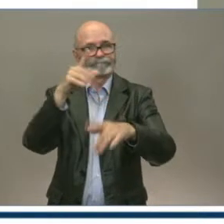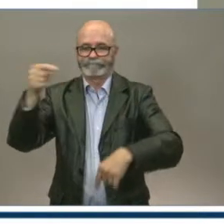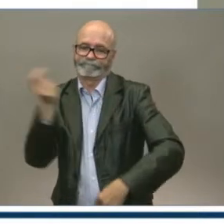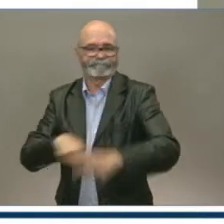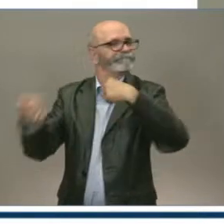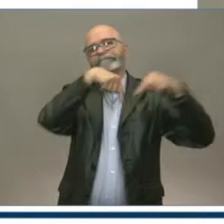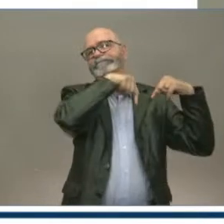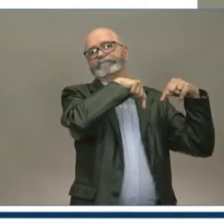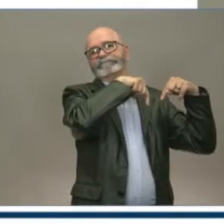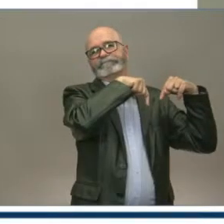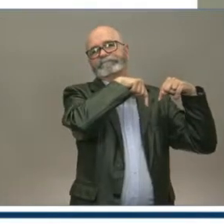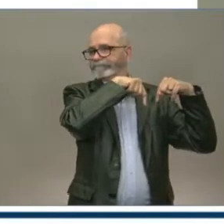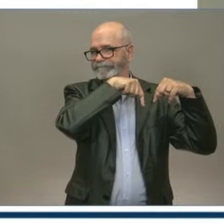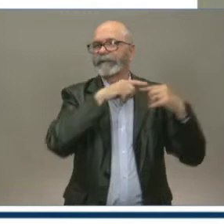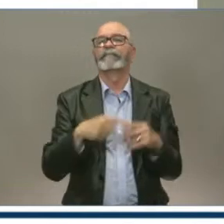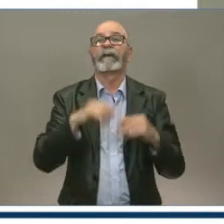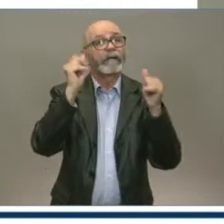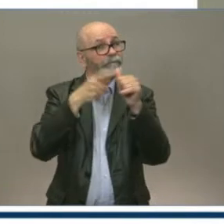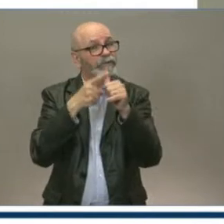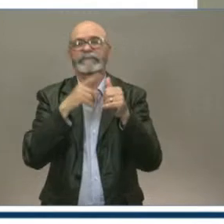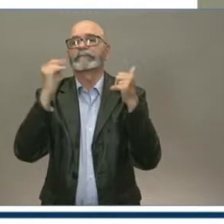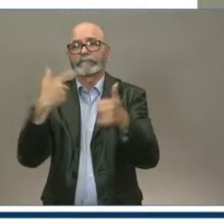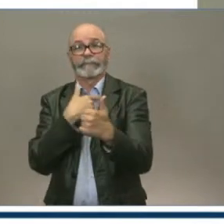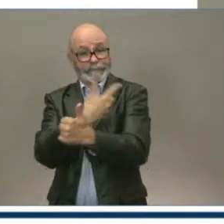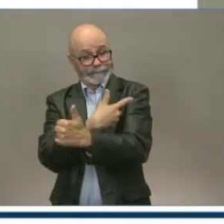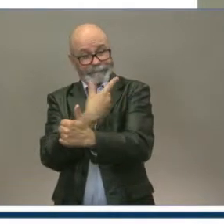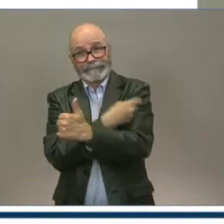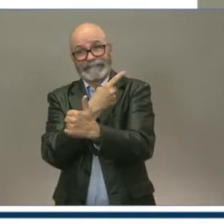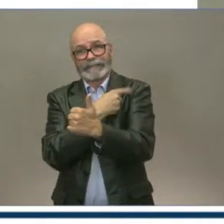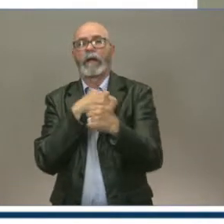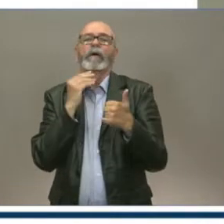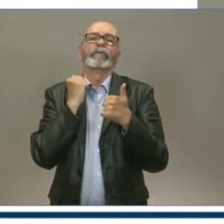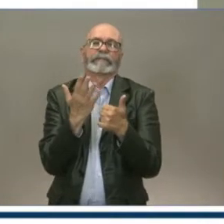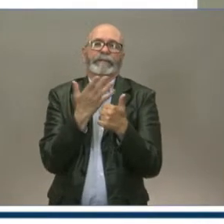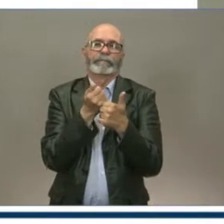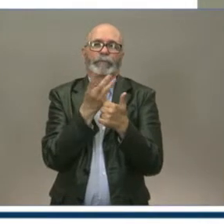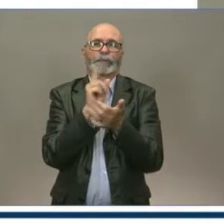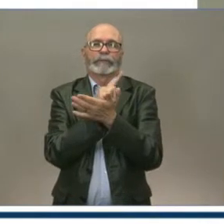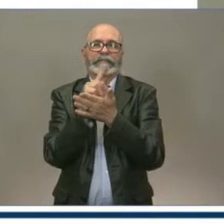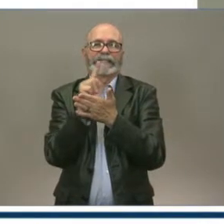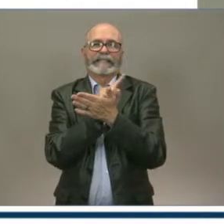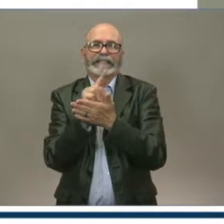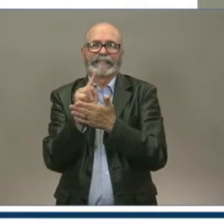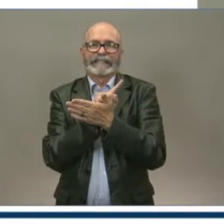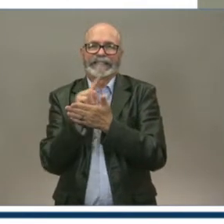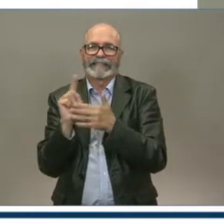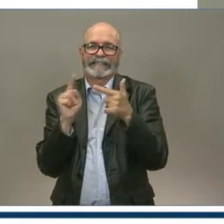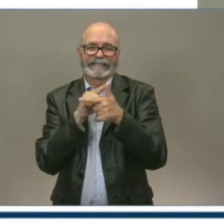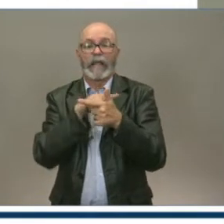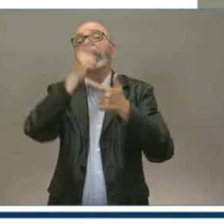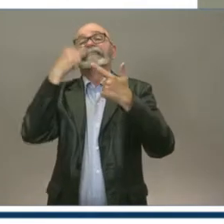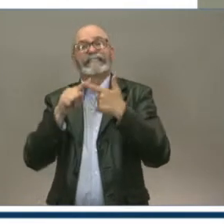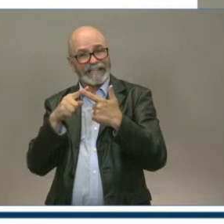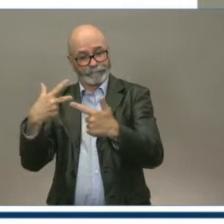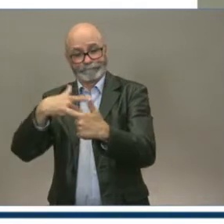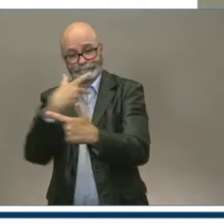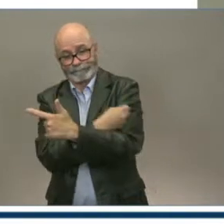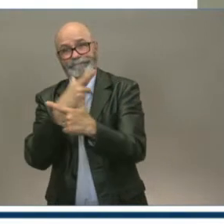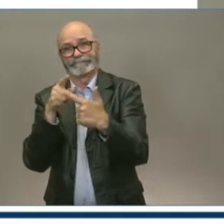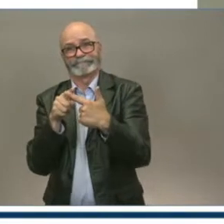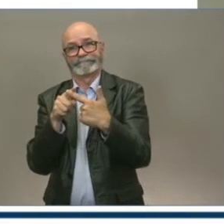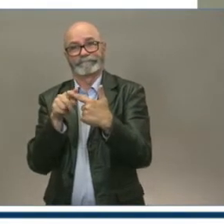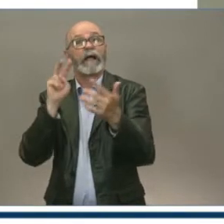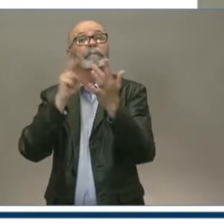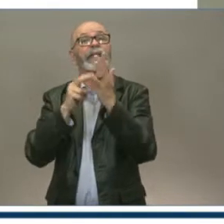to 16 weeks, which means that we can get all eligible Nova Scotians their first dose by middle to late June.